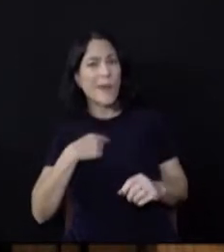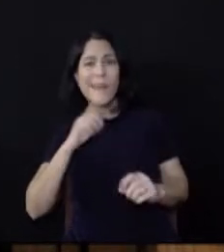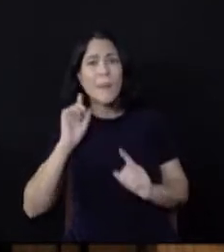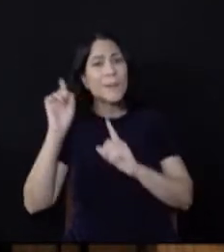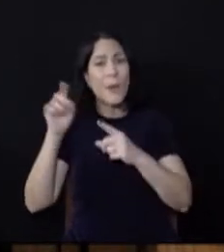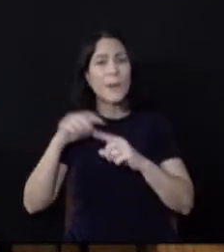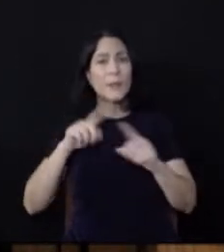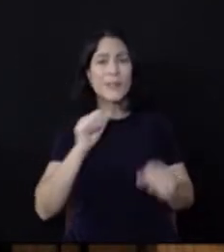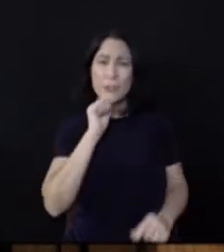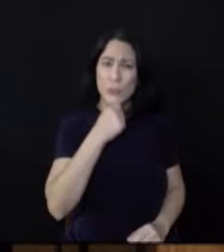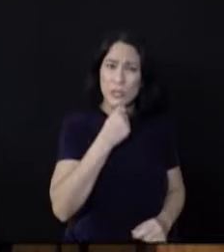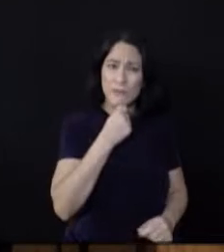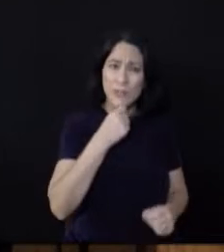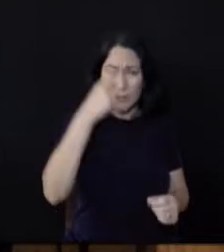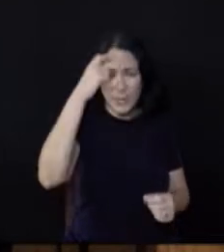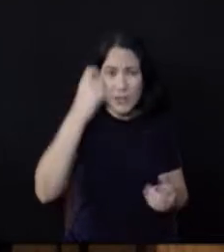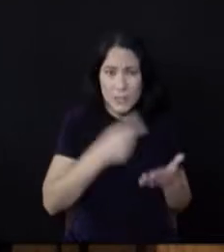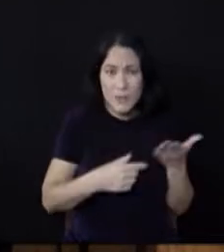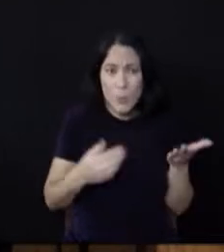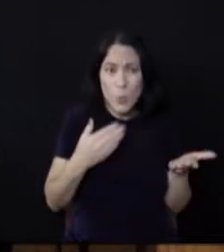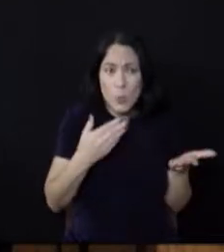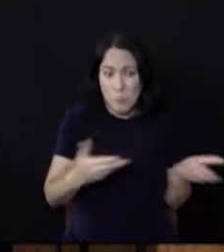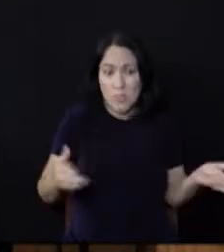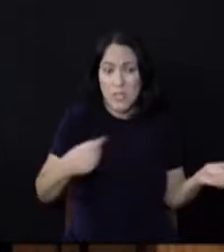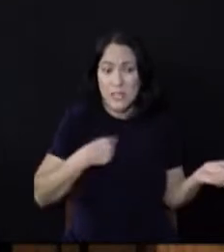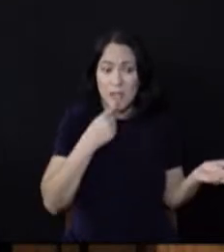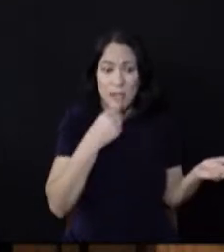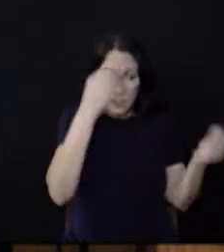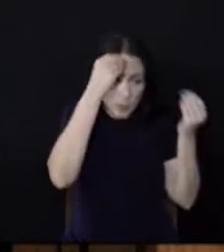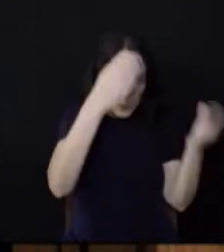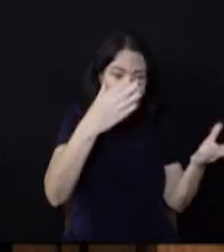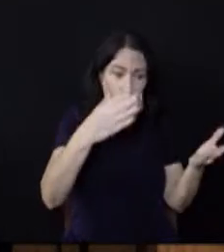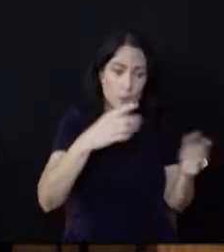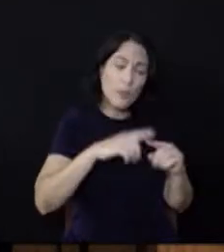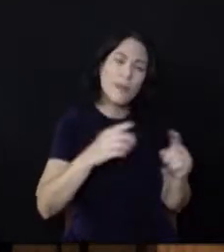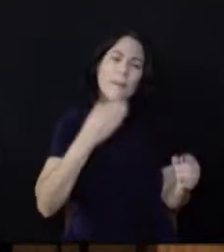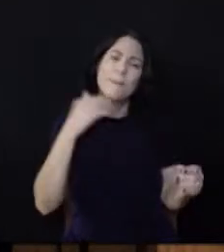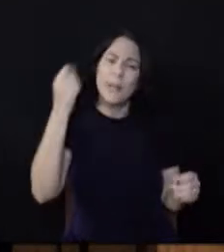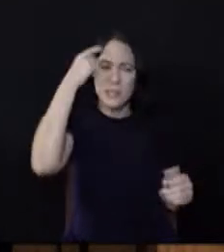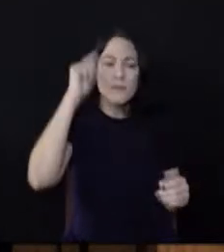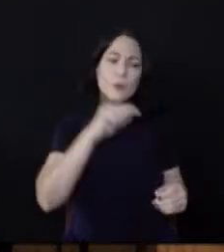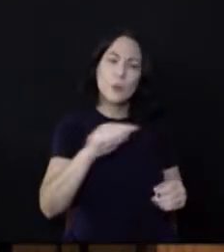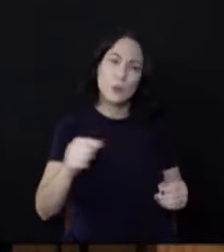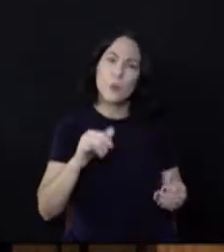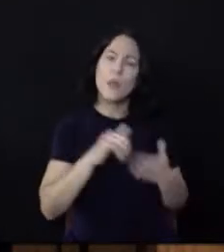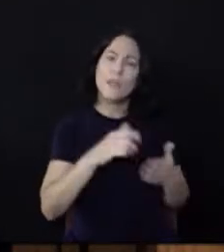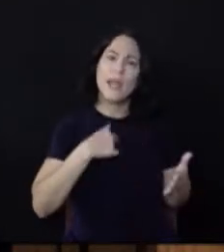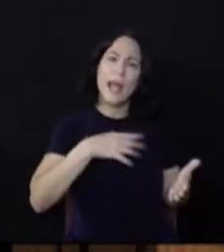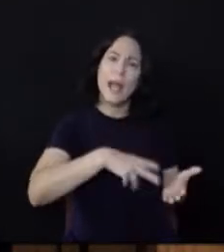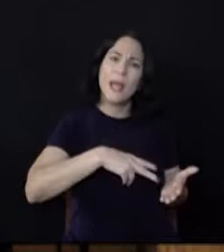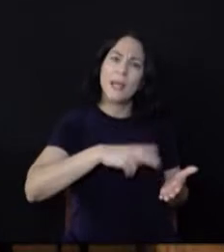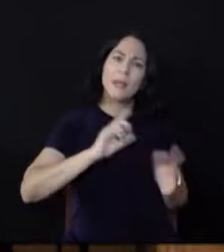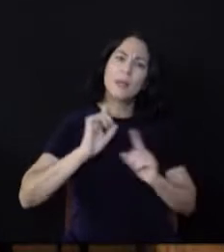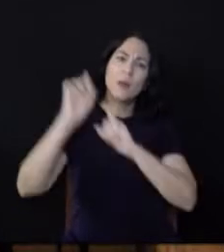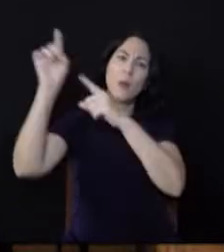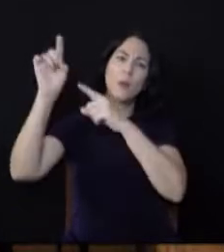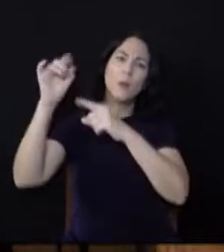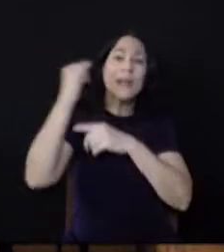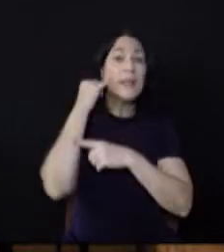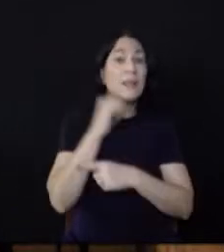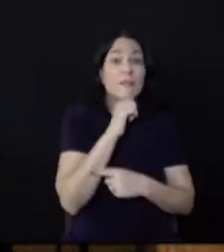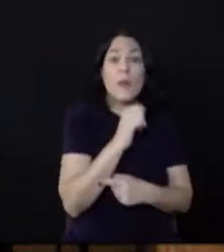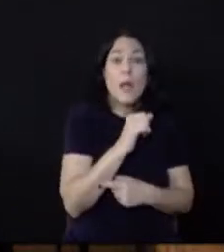told you. But in fact, it is best for you that I go away. Because if I don't,